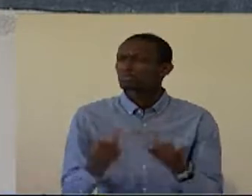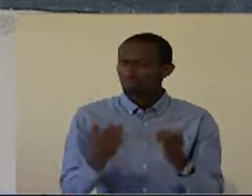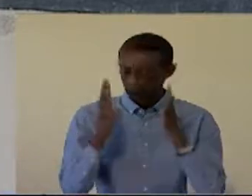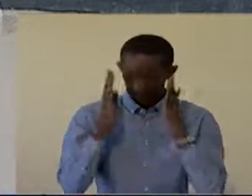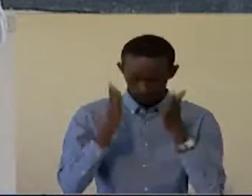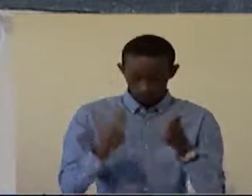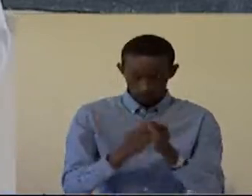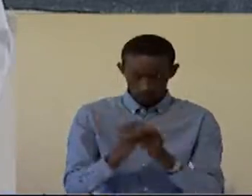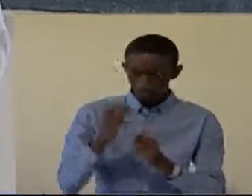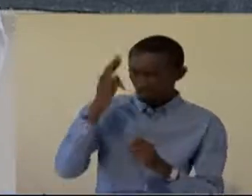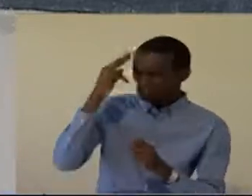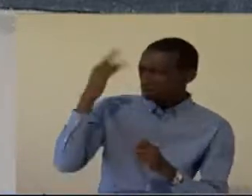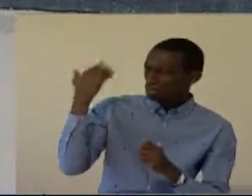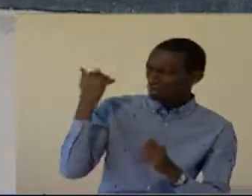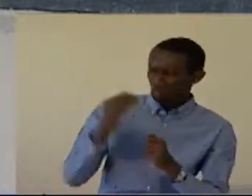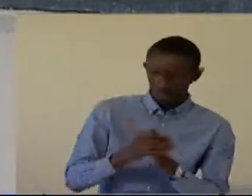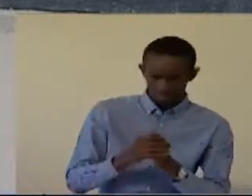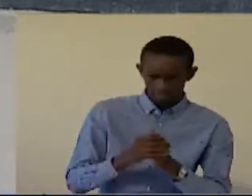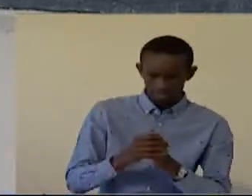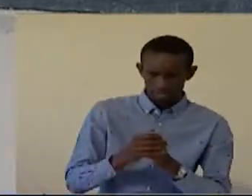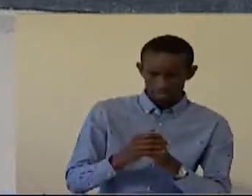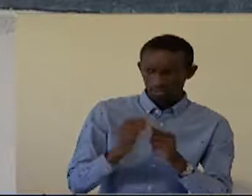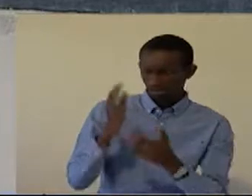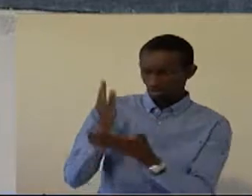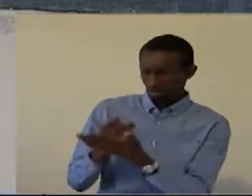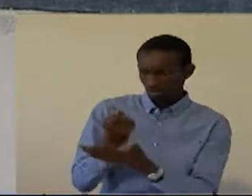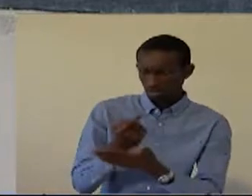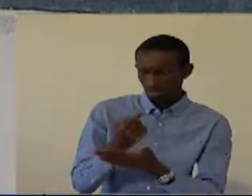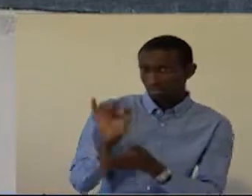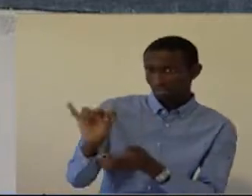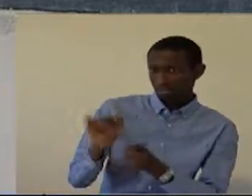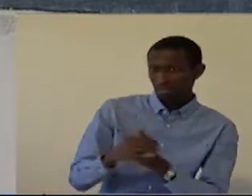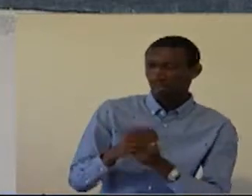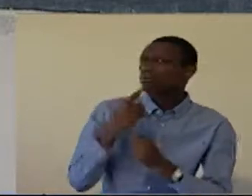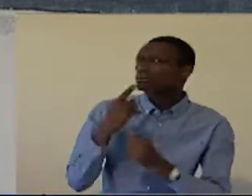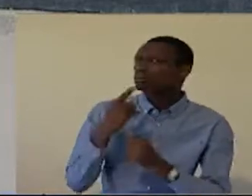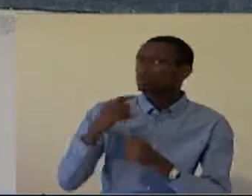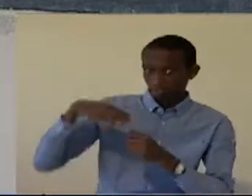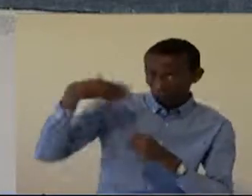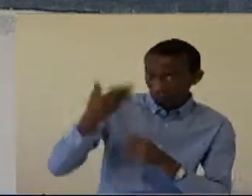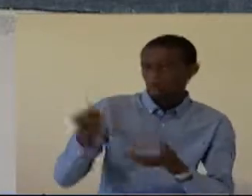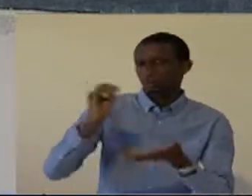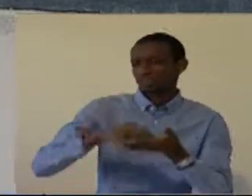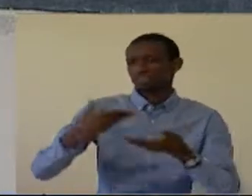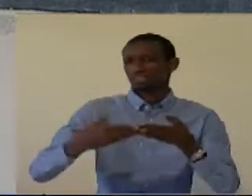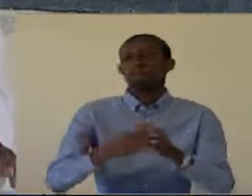part which is remaining and that will be discussed in the next lesson. So today is the